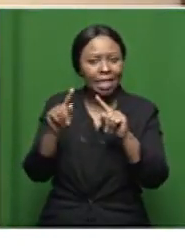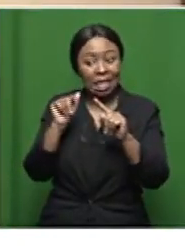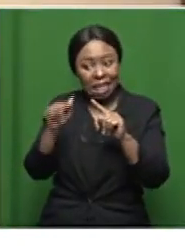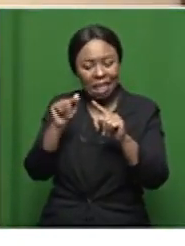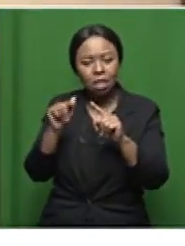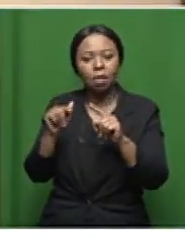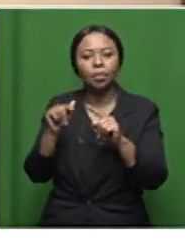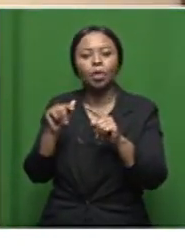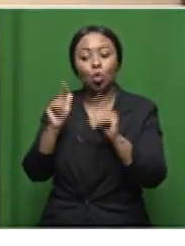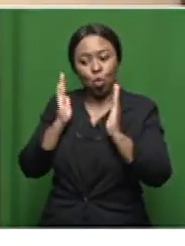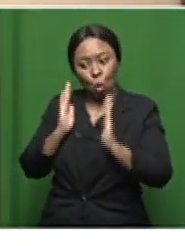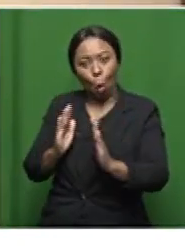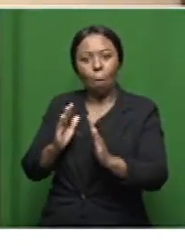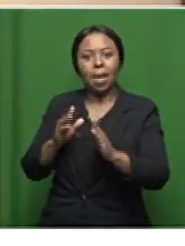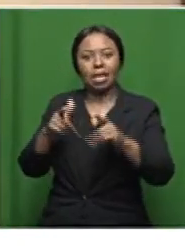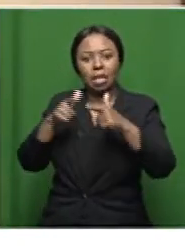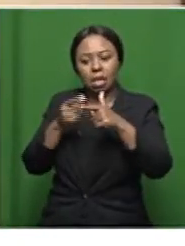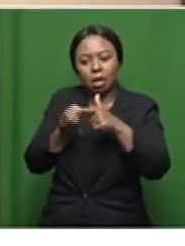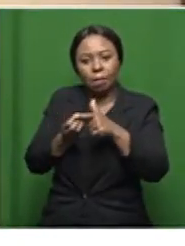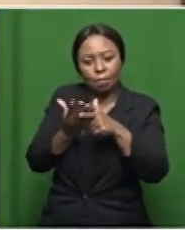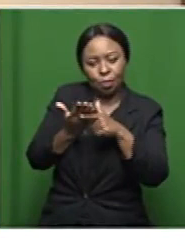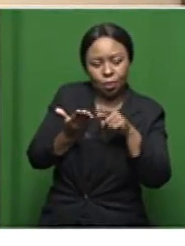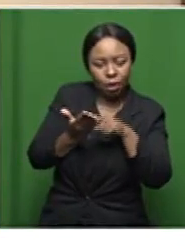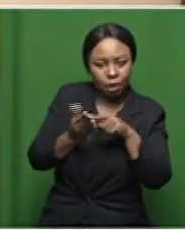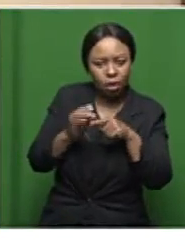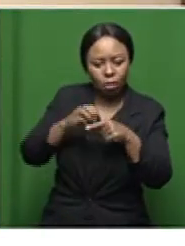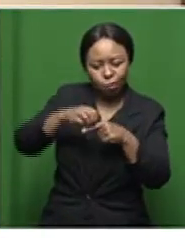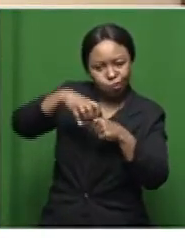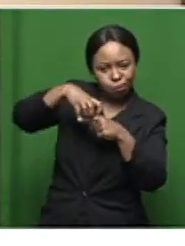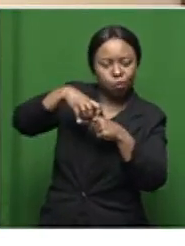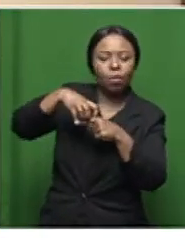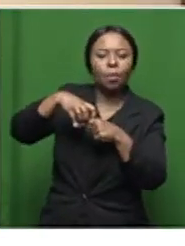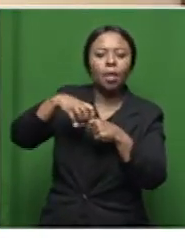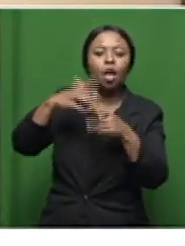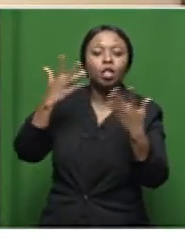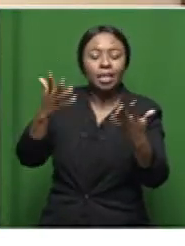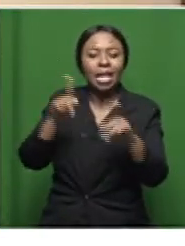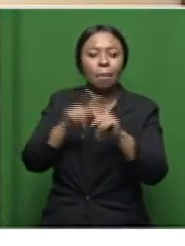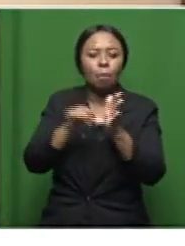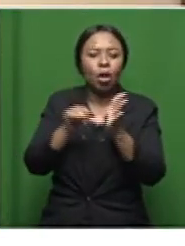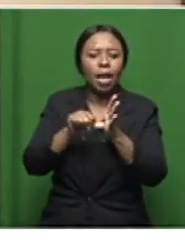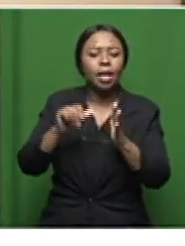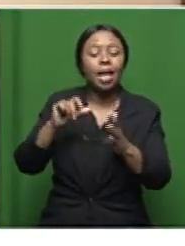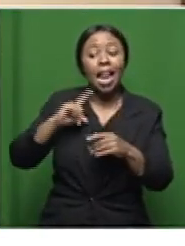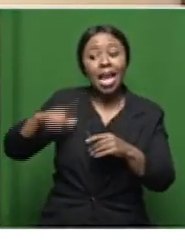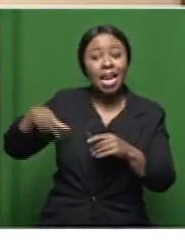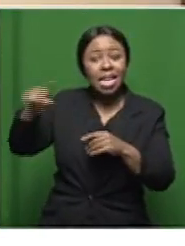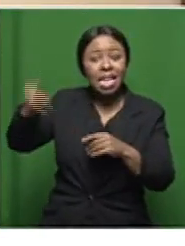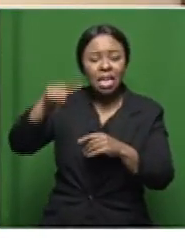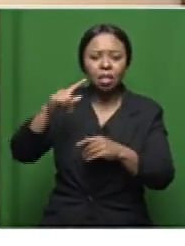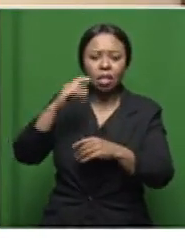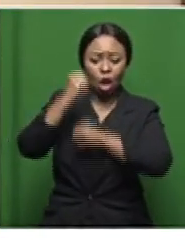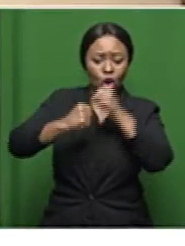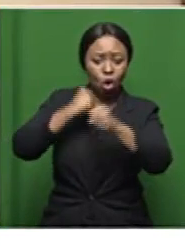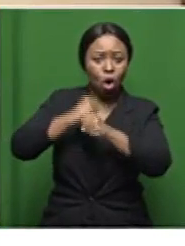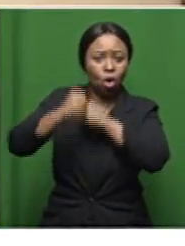of the human papillomavirus. The biggest risk factor as well, Dr. Mtombeni, is if ladies do not go for screening. Okay.